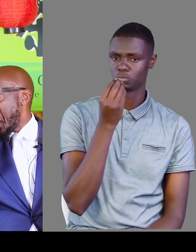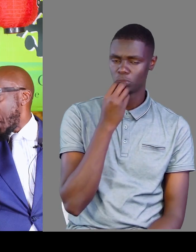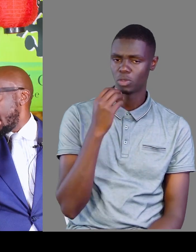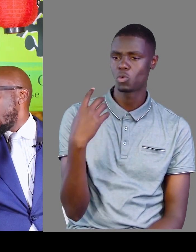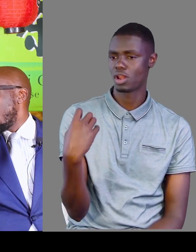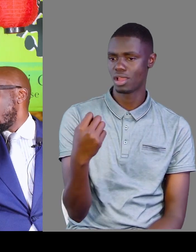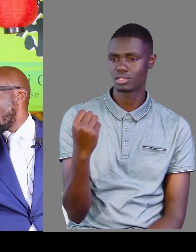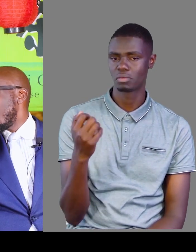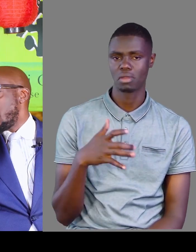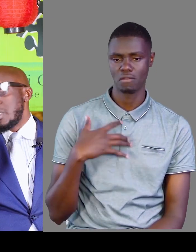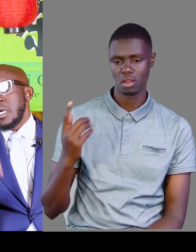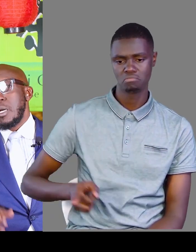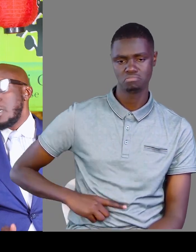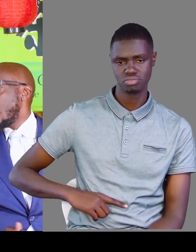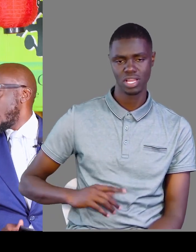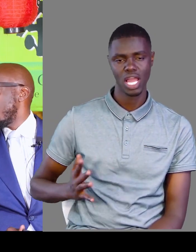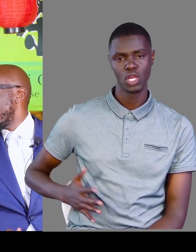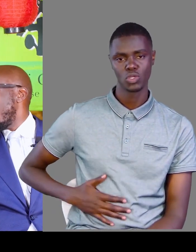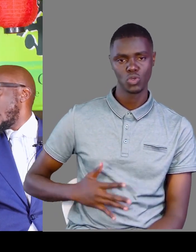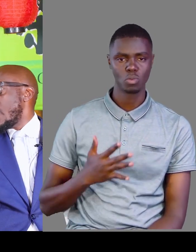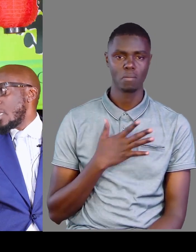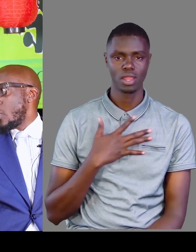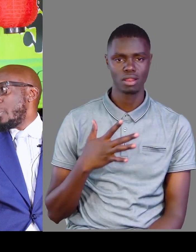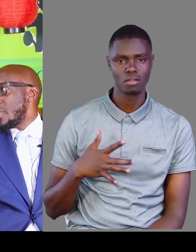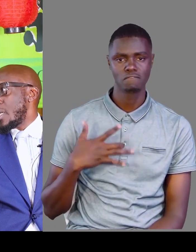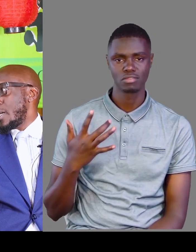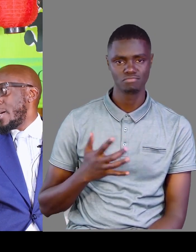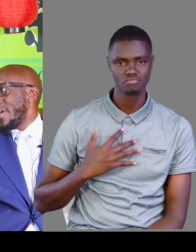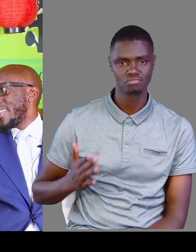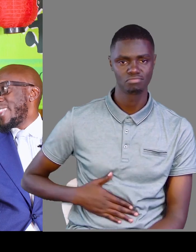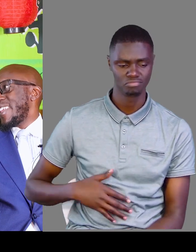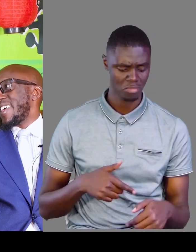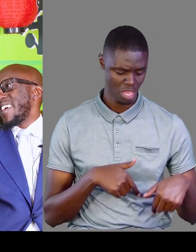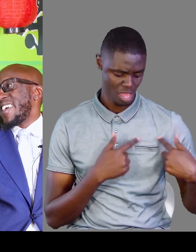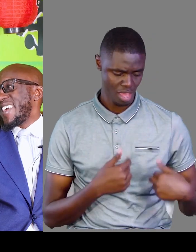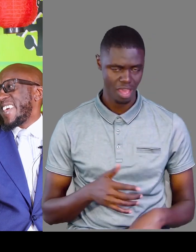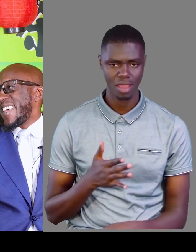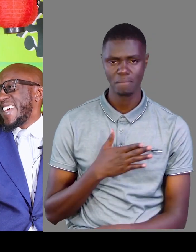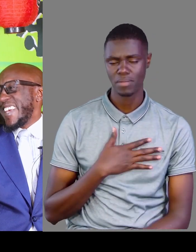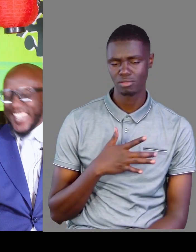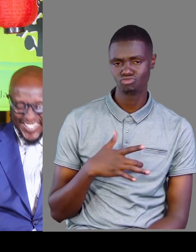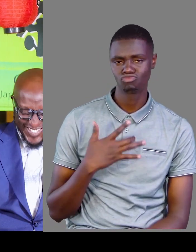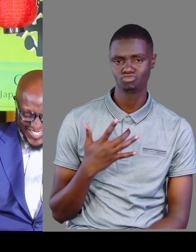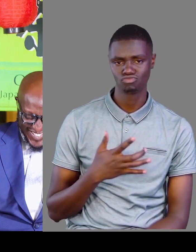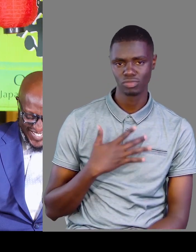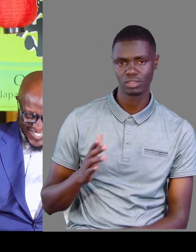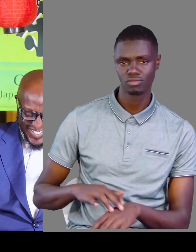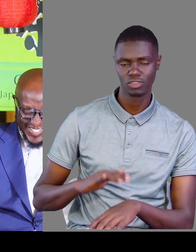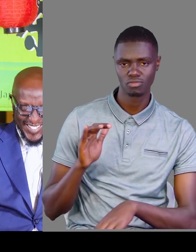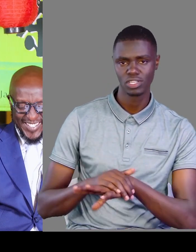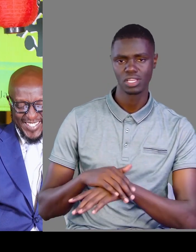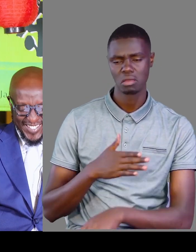Nimekula sembe nasikia niko poa, kwa tumbo yangu nasikia niko poa, kwa roho yangu nasikia niko